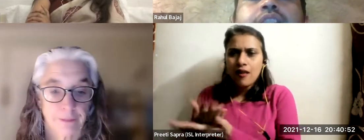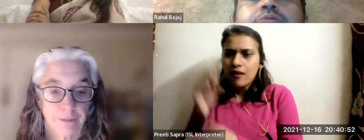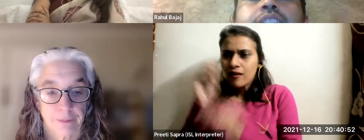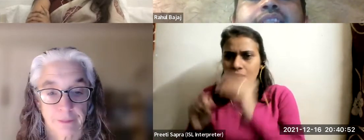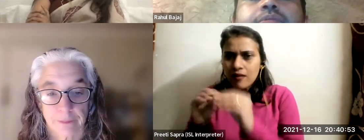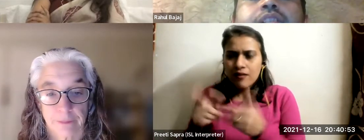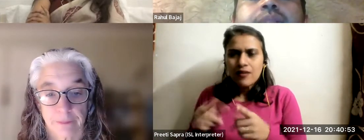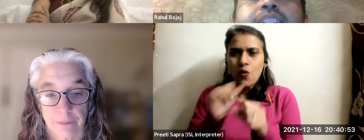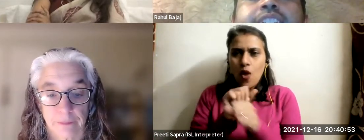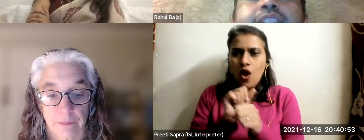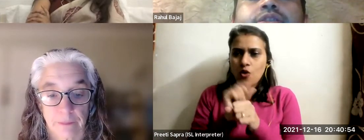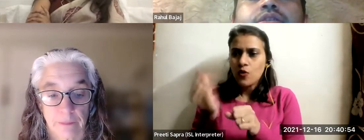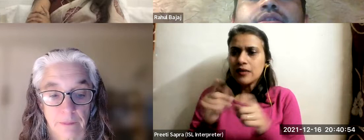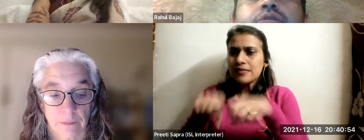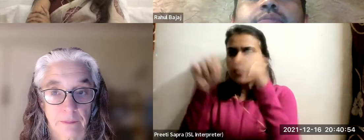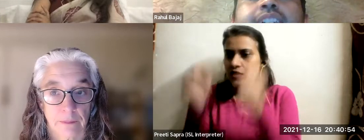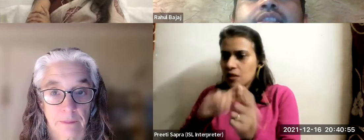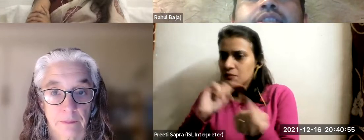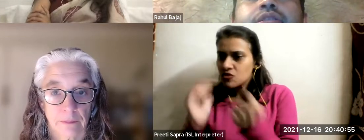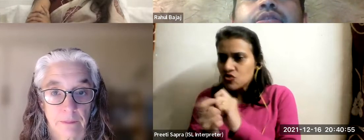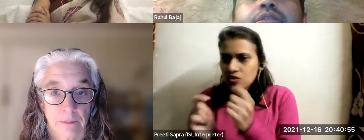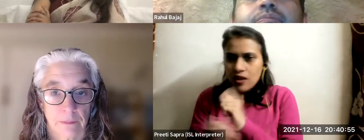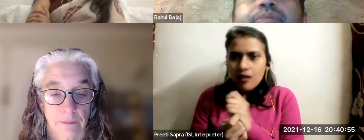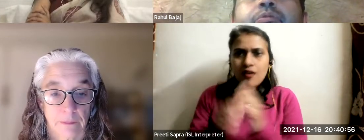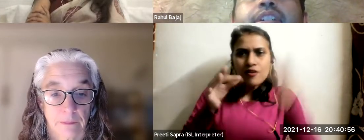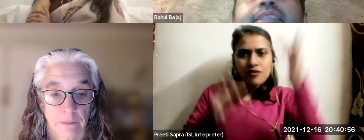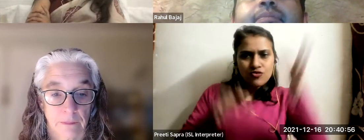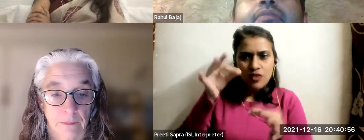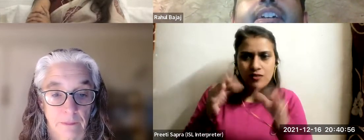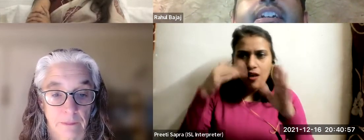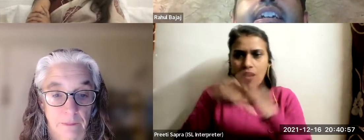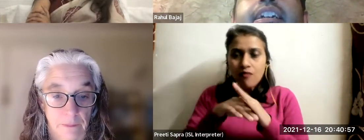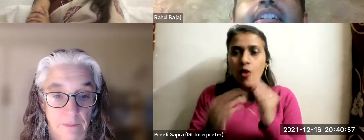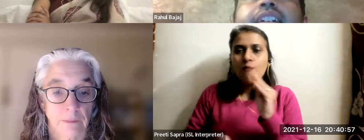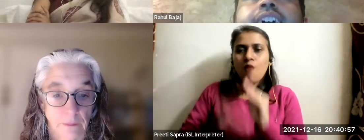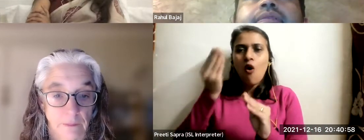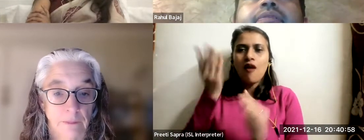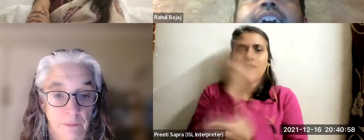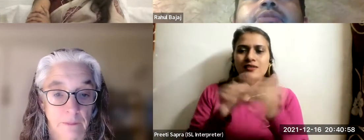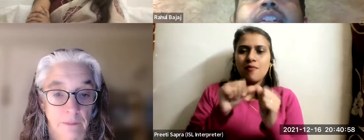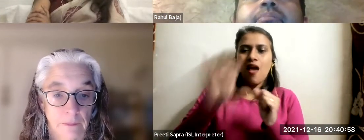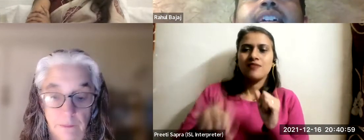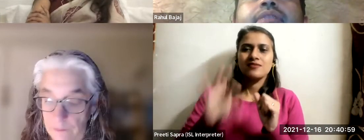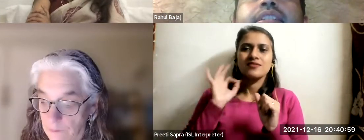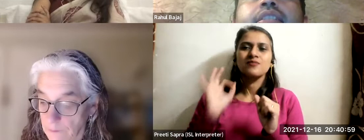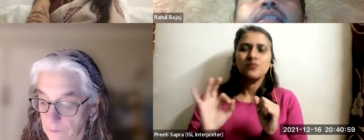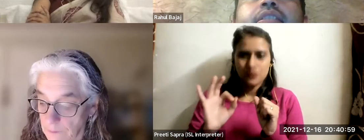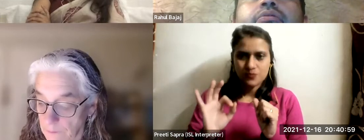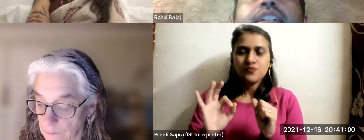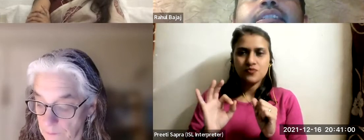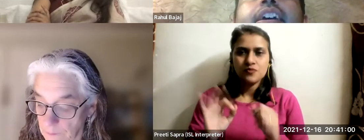to effectuate some systemic changes to make the justice system more disabled friendly. And when we actually met